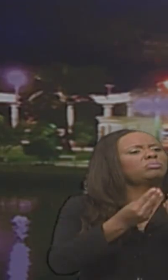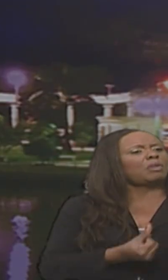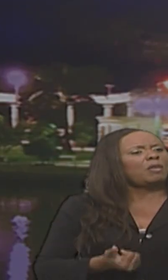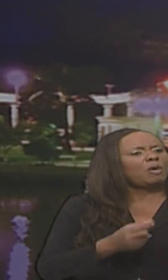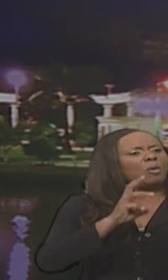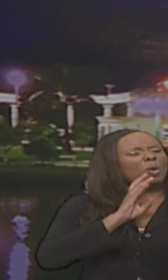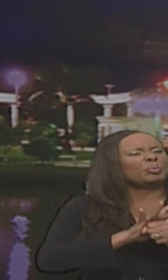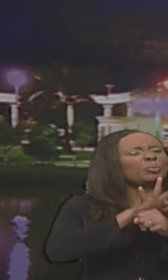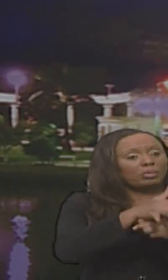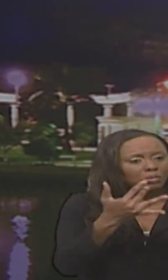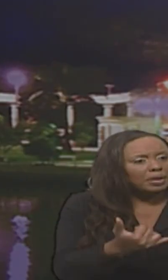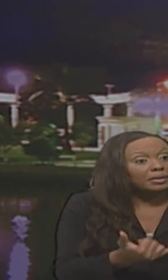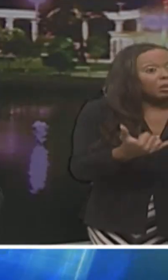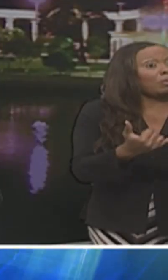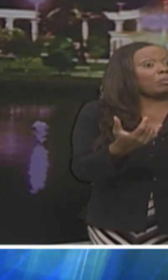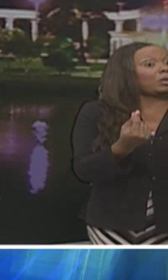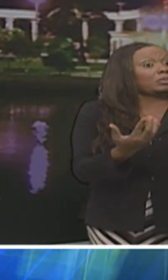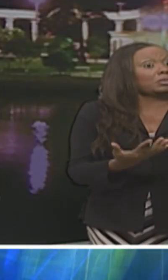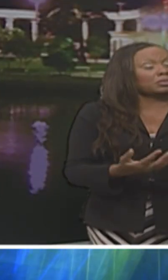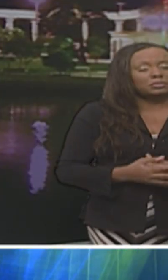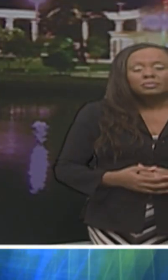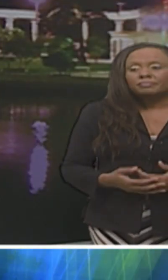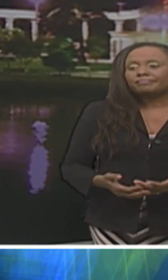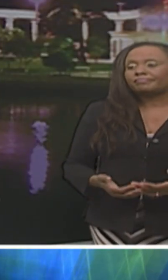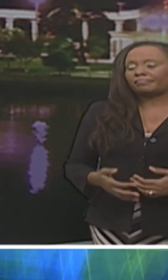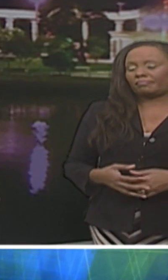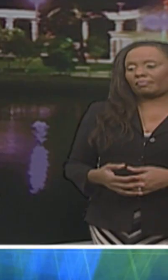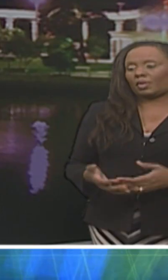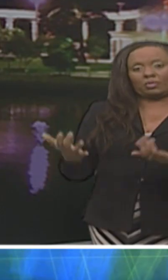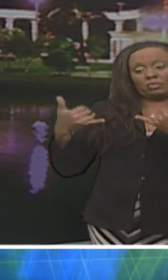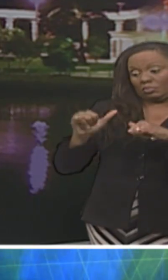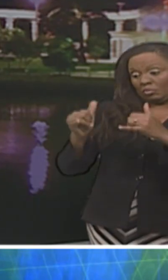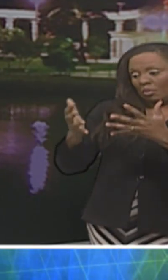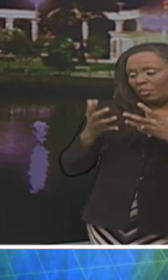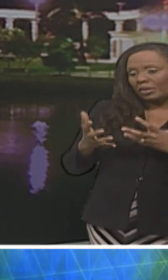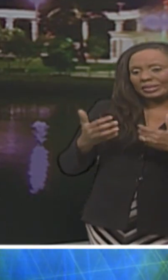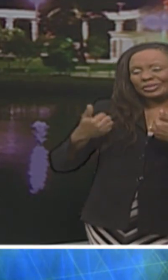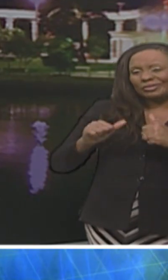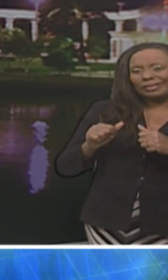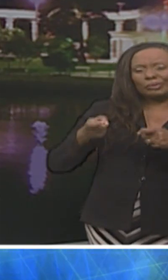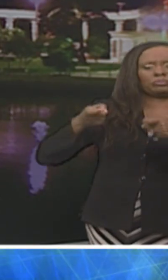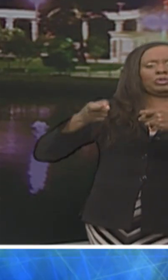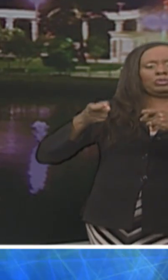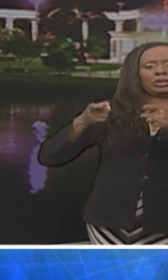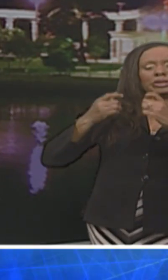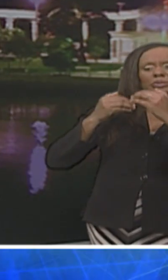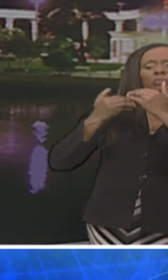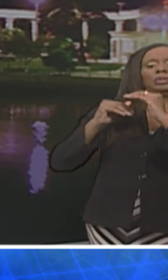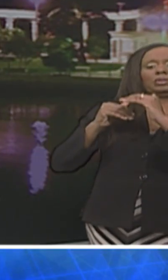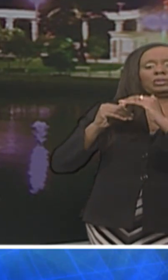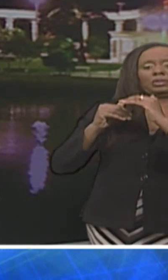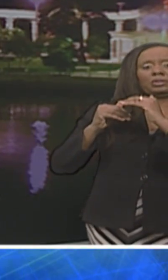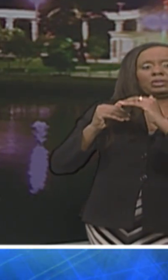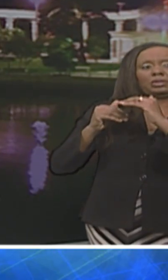of issues? Well, we're still continuing to do the short-term measures, which is to control the levels by holding it back at the lift station, to divert some